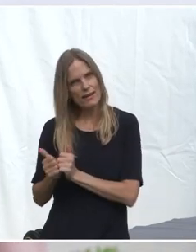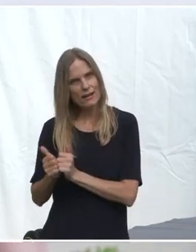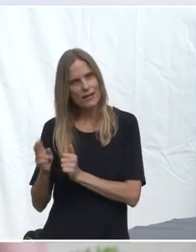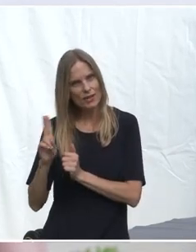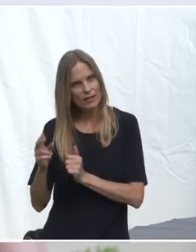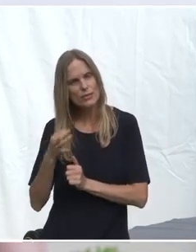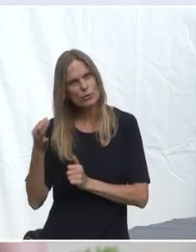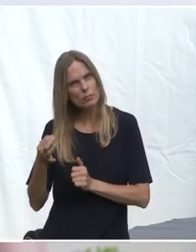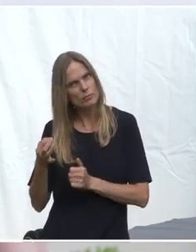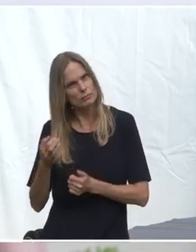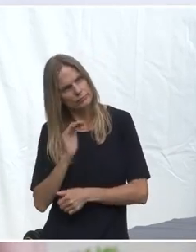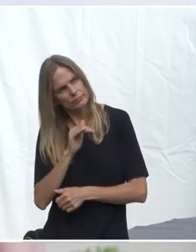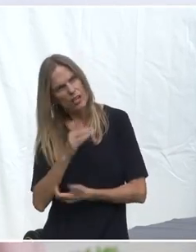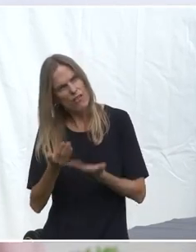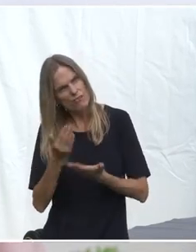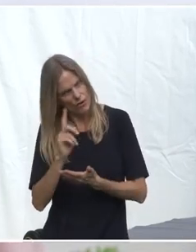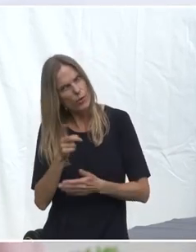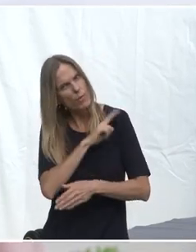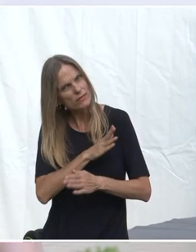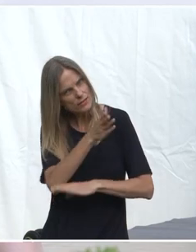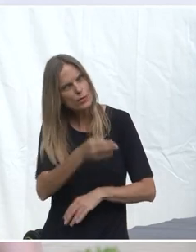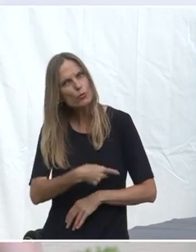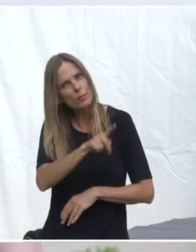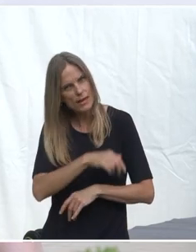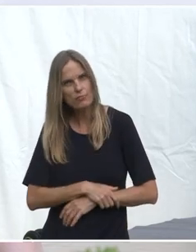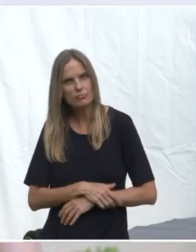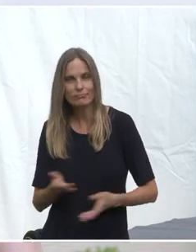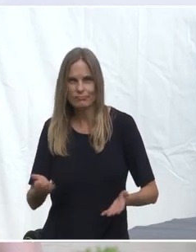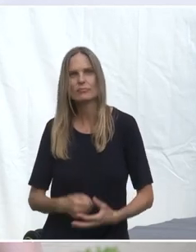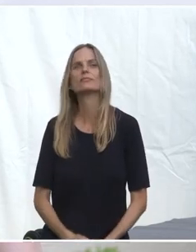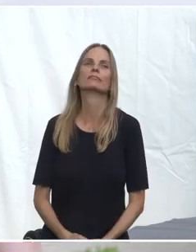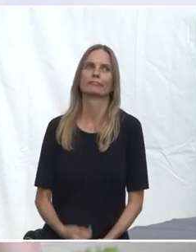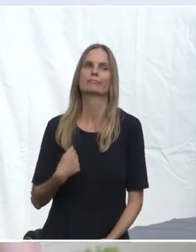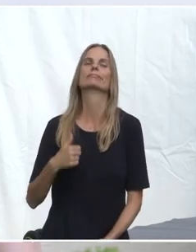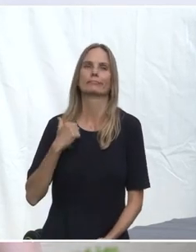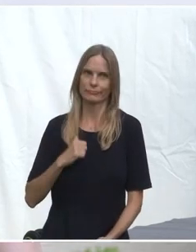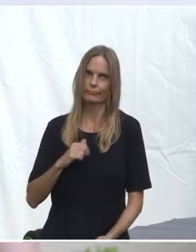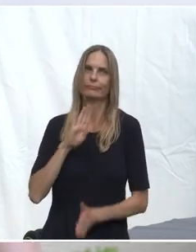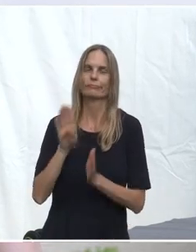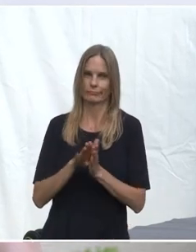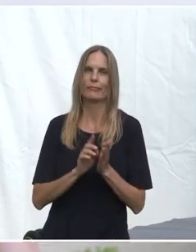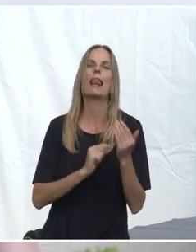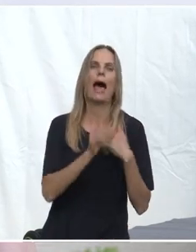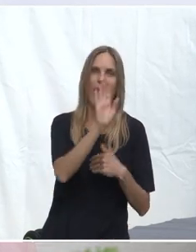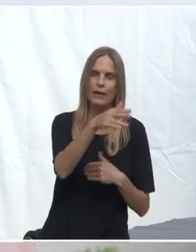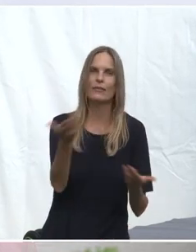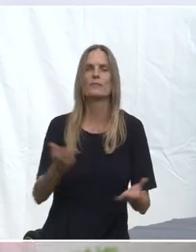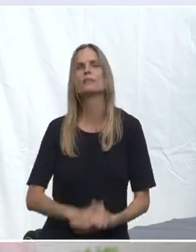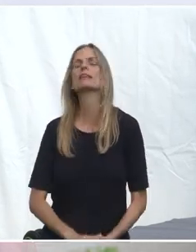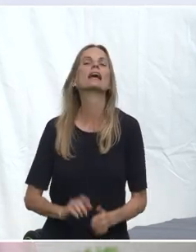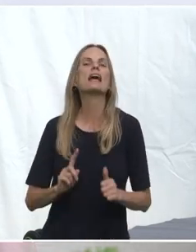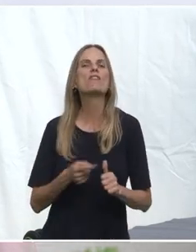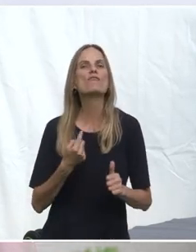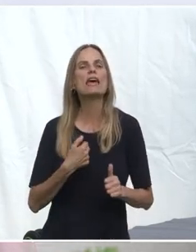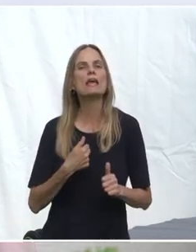the thing, you should go check it out. Like, go to your doctor. Like, all right. And for me personally, I have an